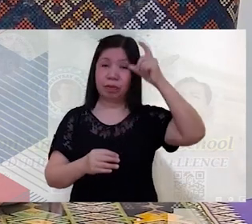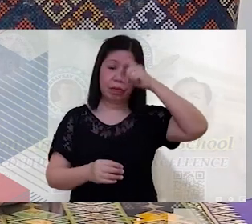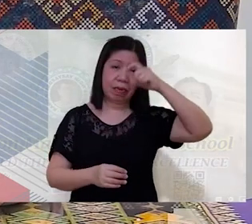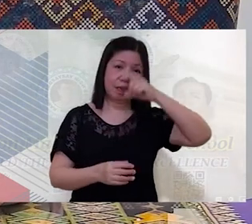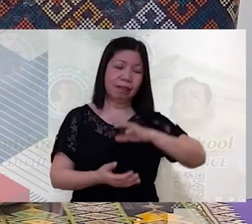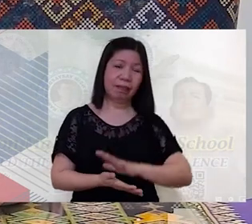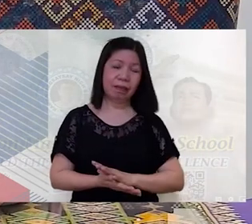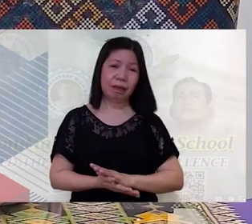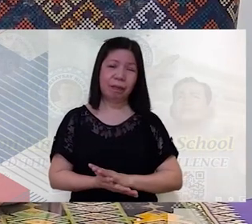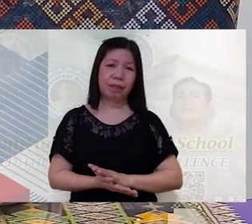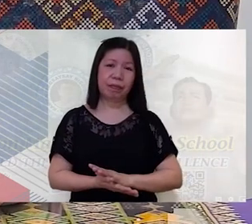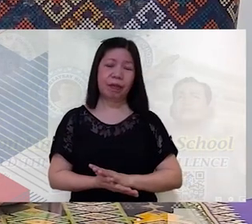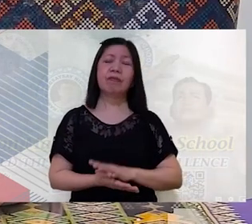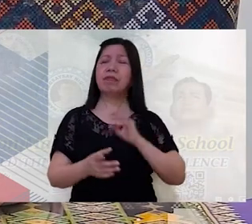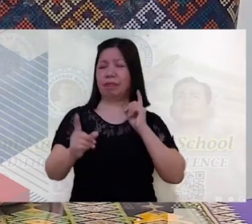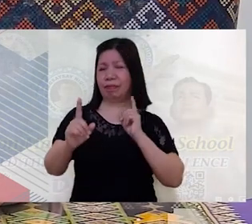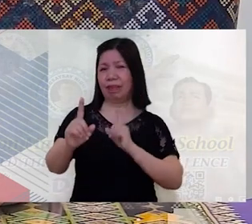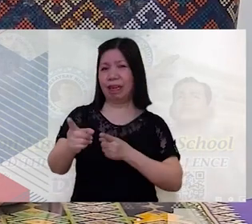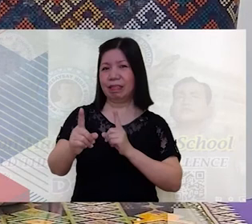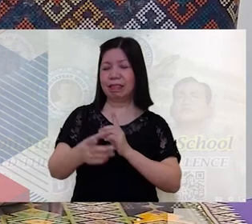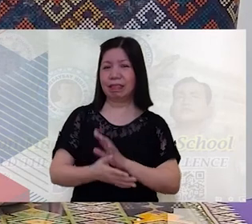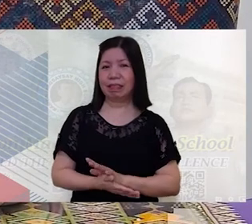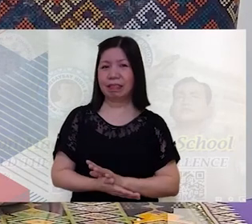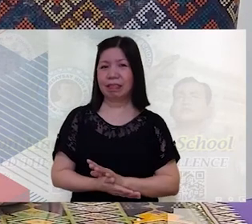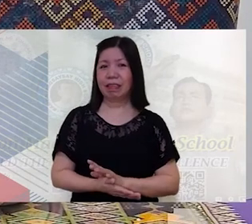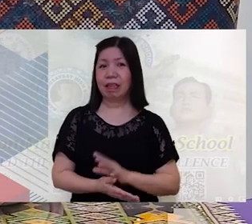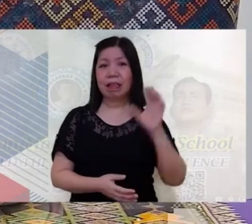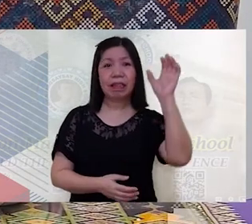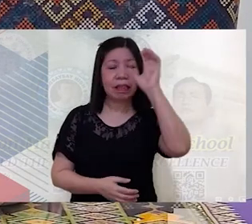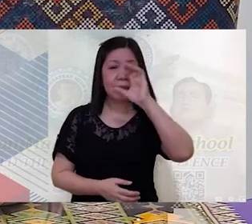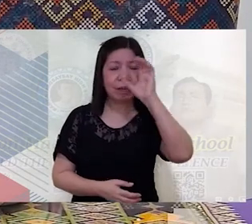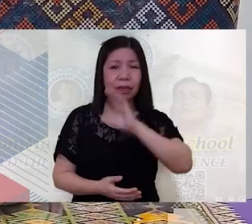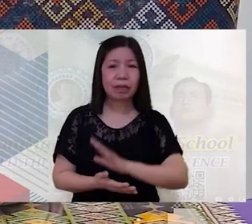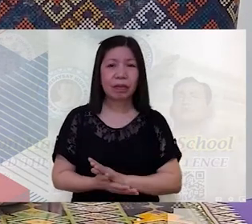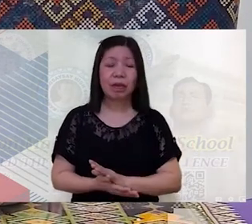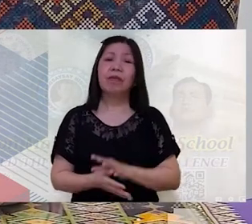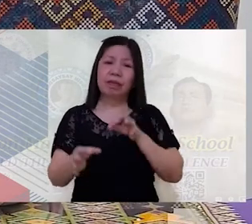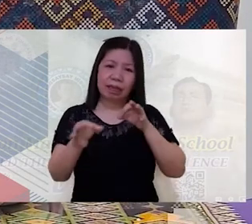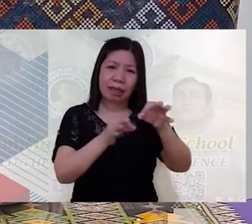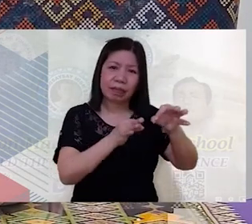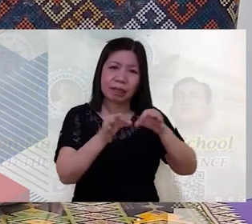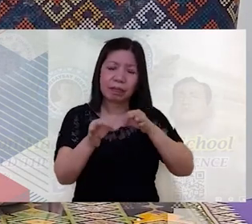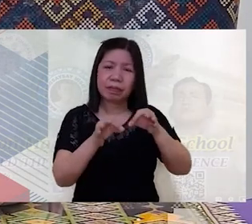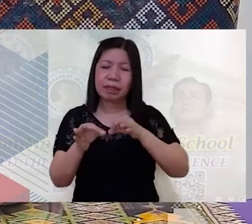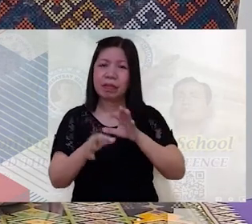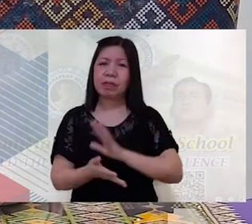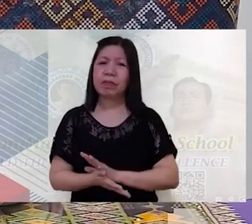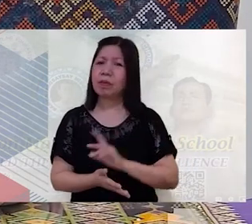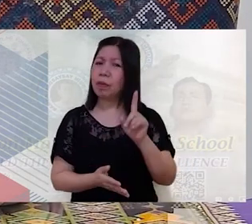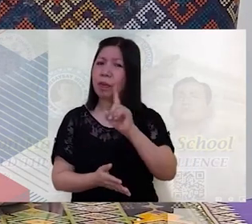for further answering and looking for explanations